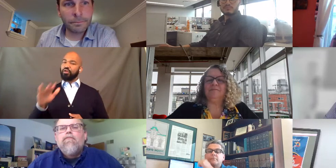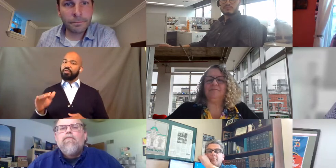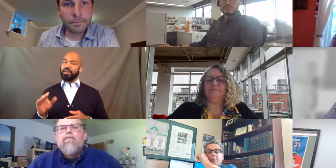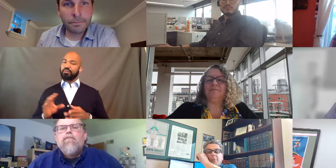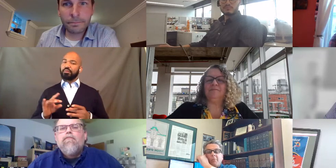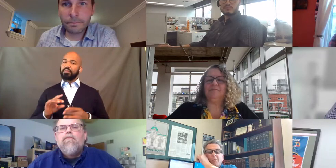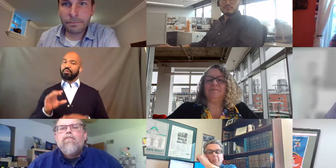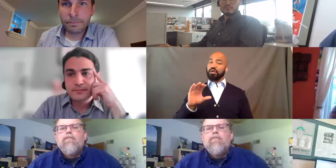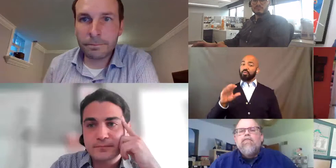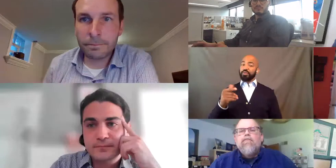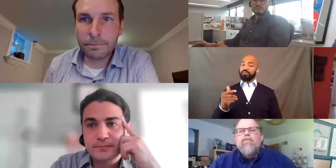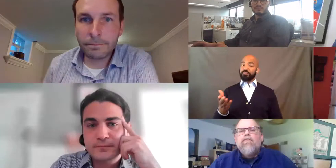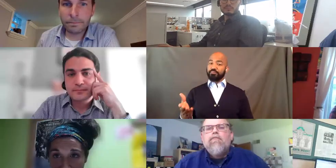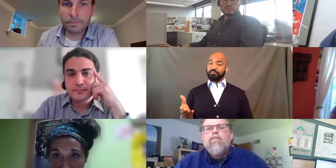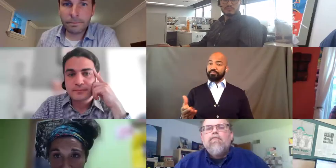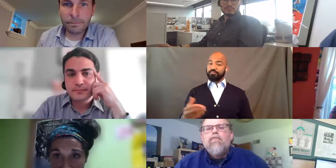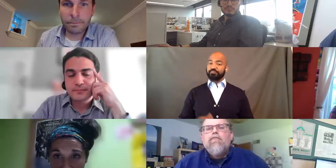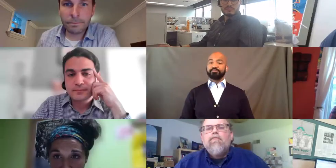Caressa?